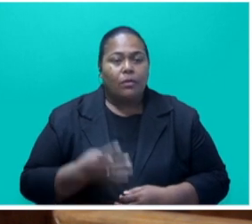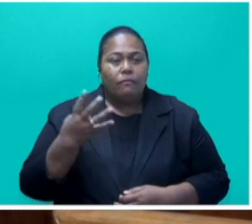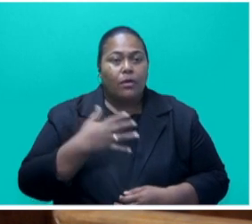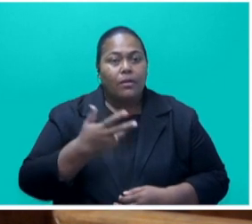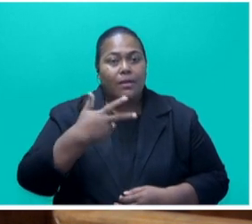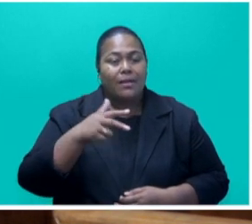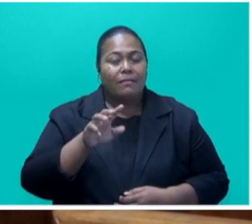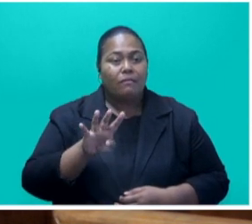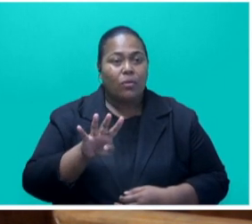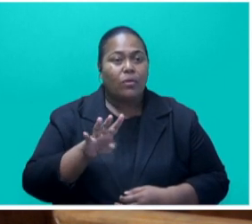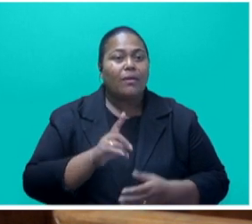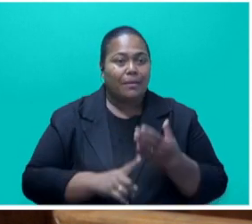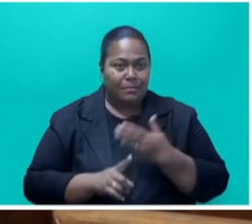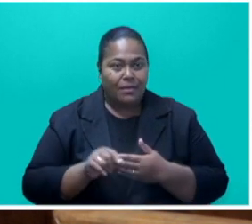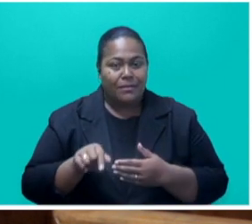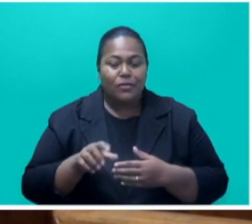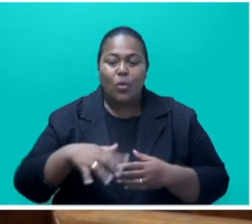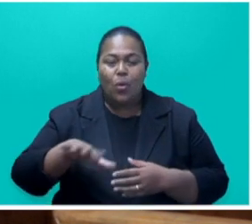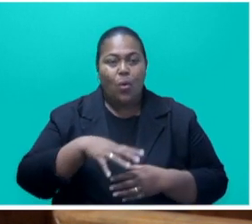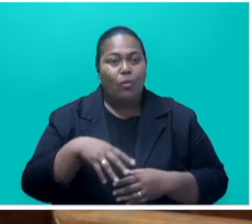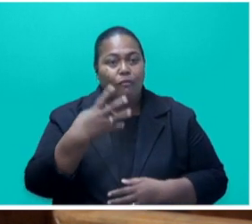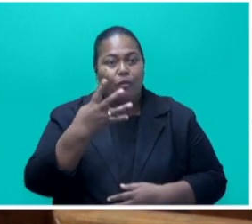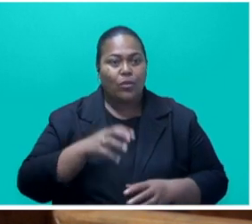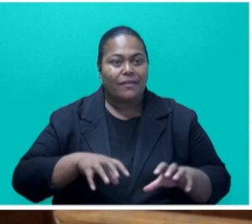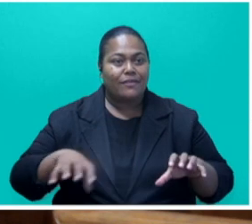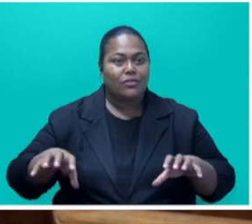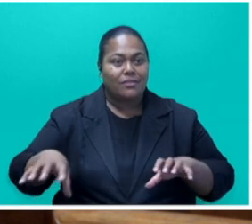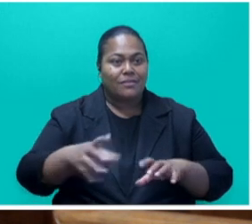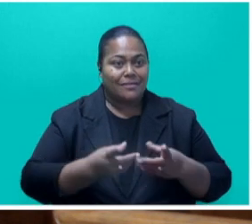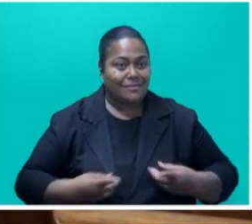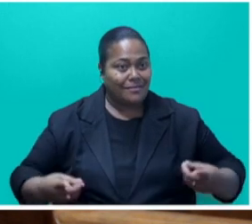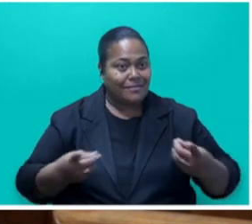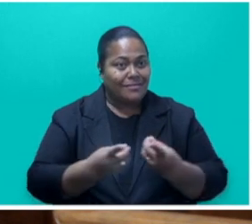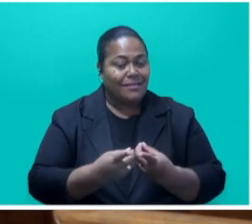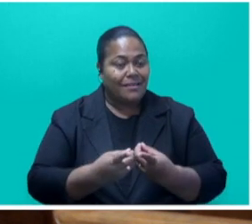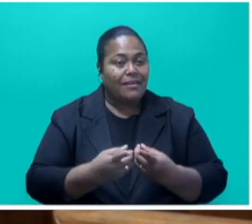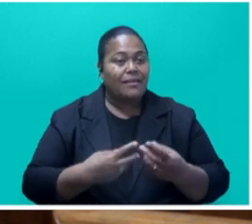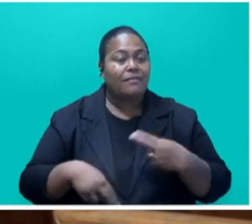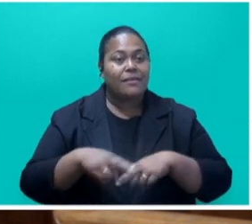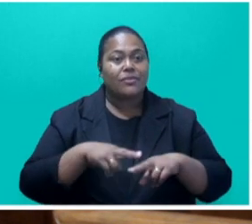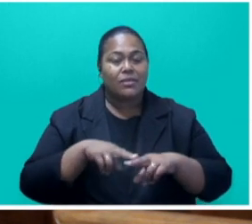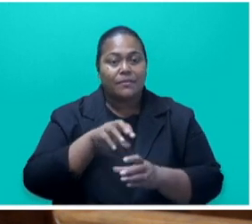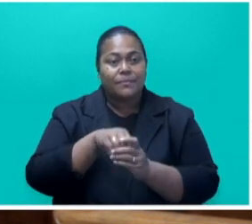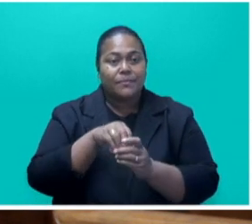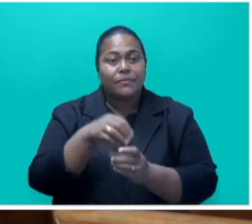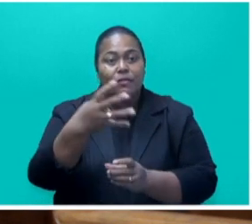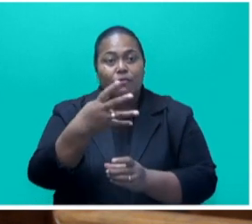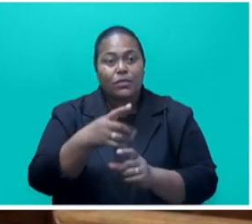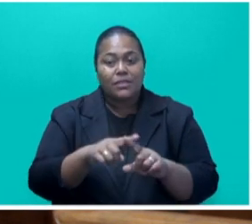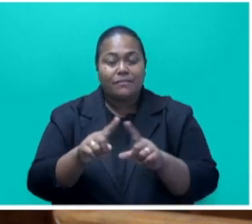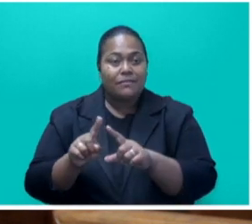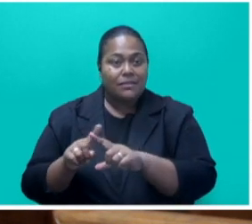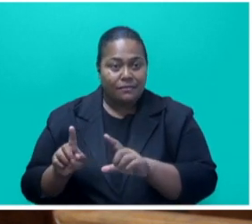cooperatives operating in all 4 divisions across Fiji, involved in 14 different sectors.